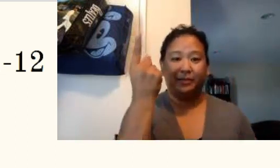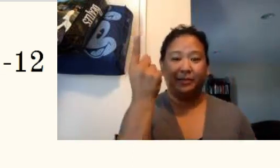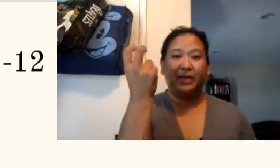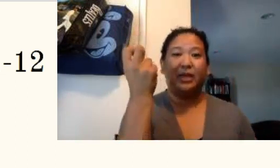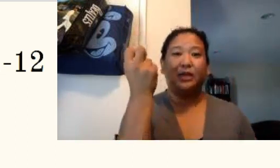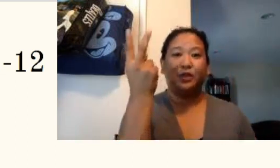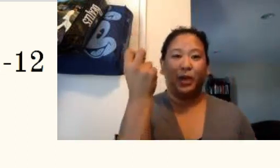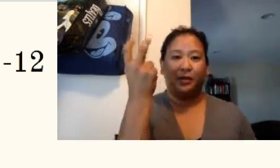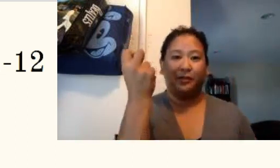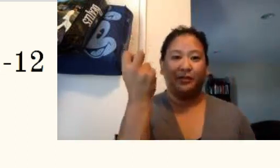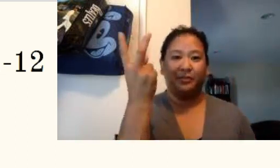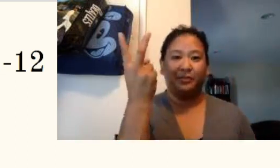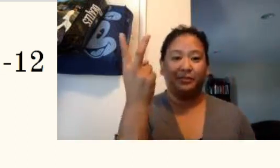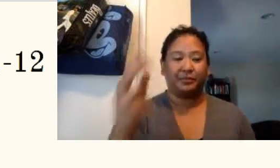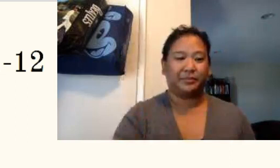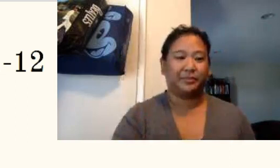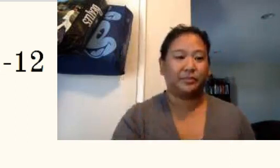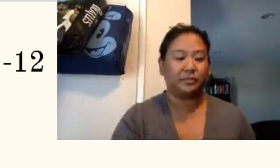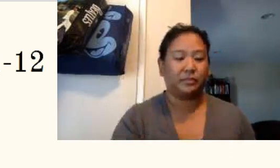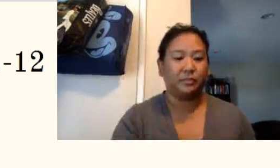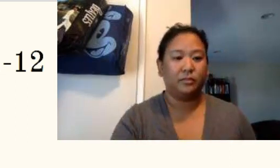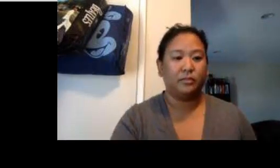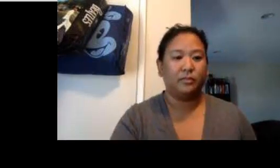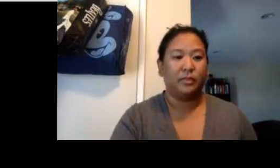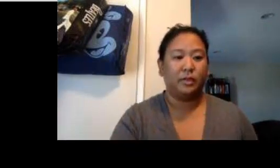11, 12.